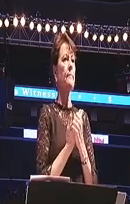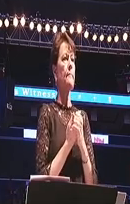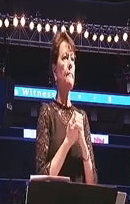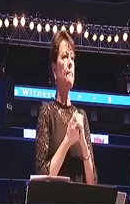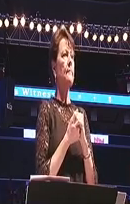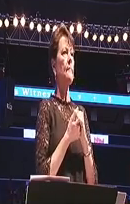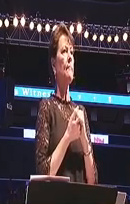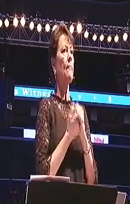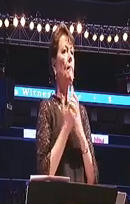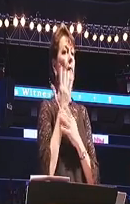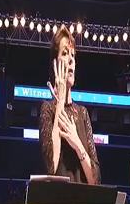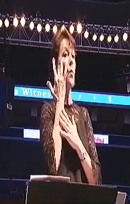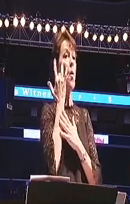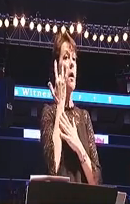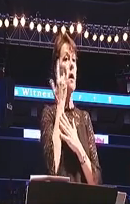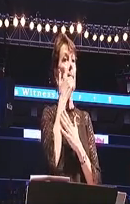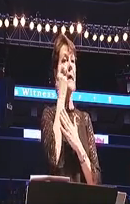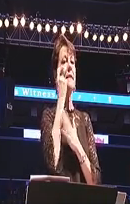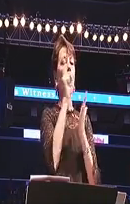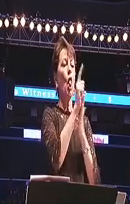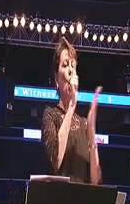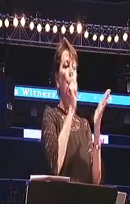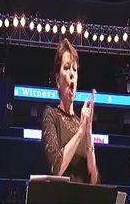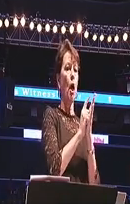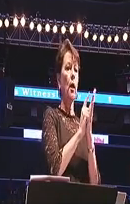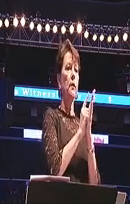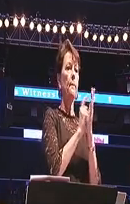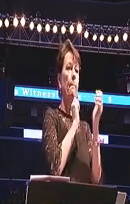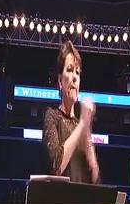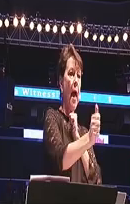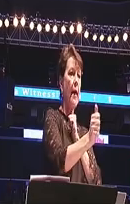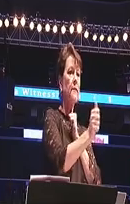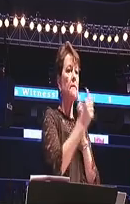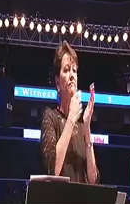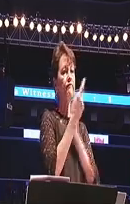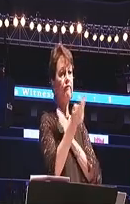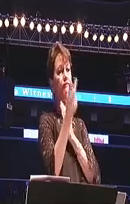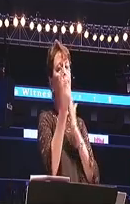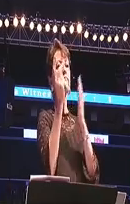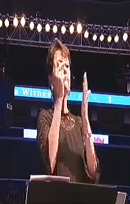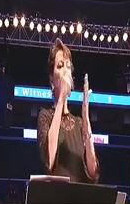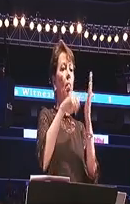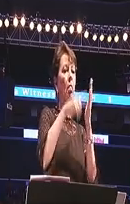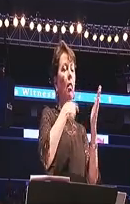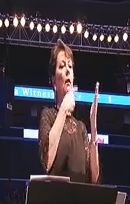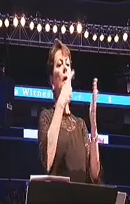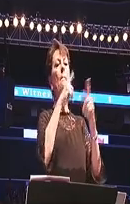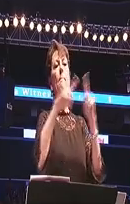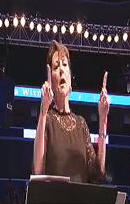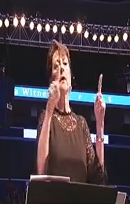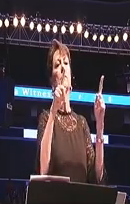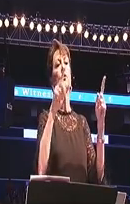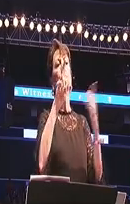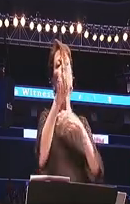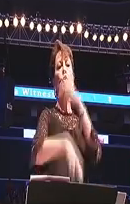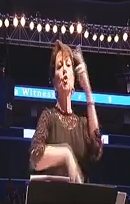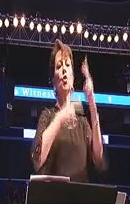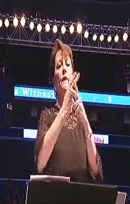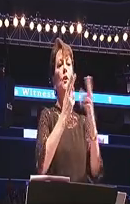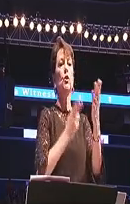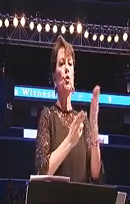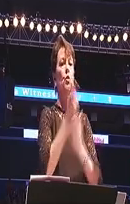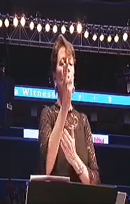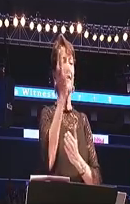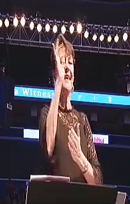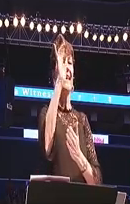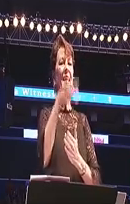Because laws come and go, but universal truths remain. And what is the universal truth? The universal truth is